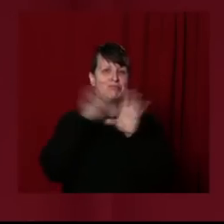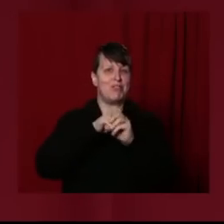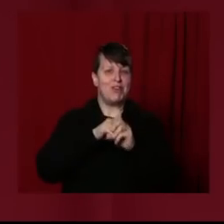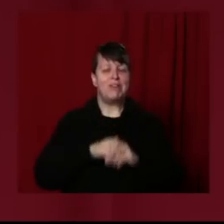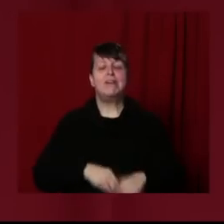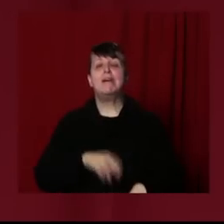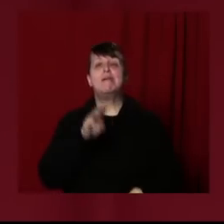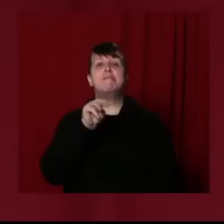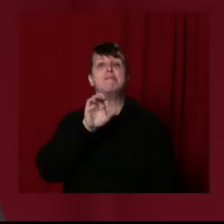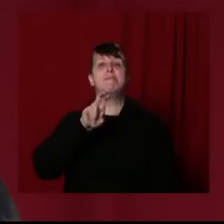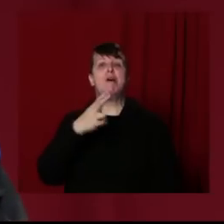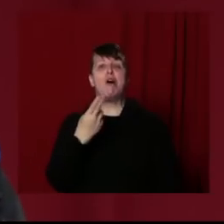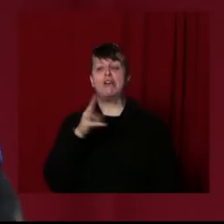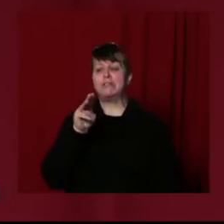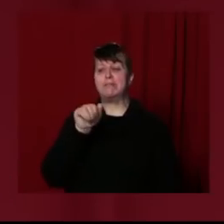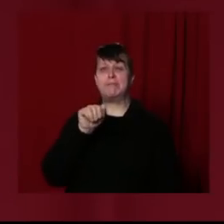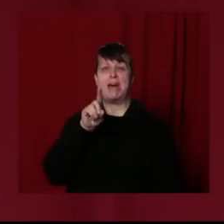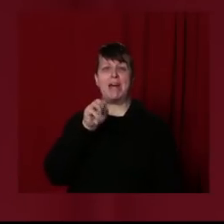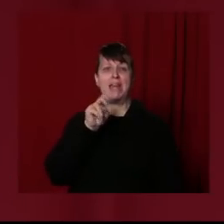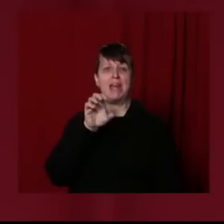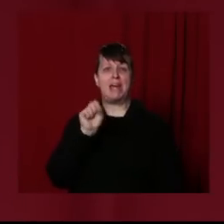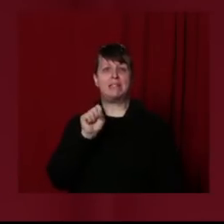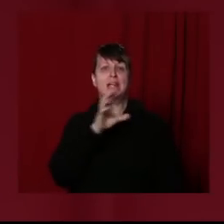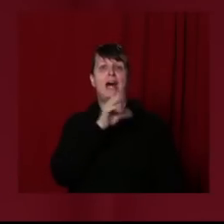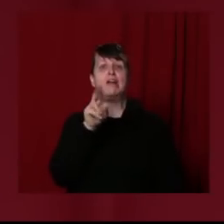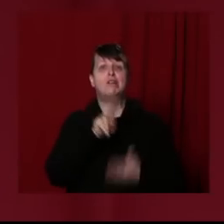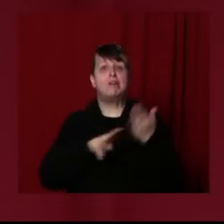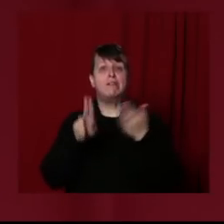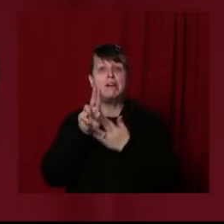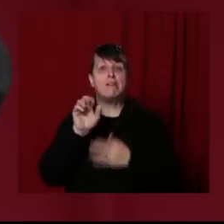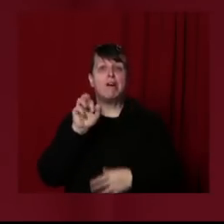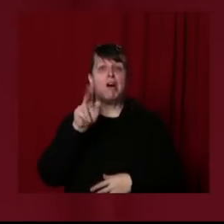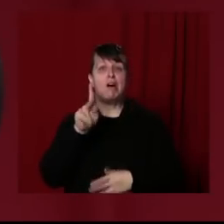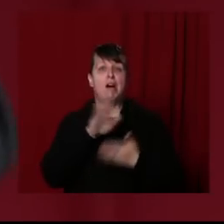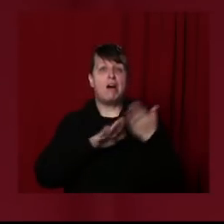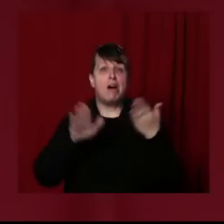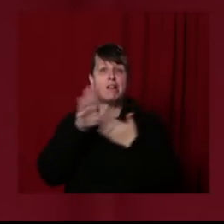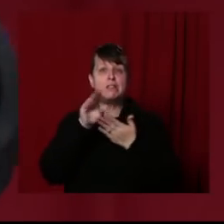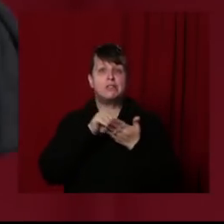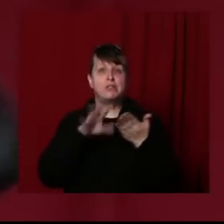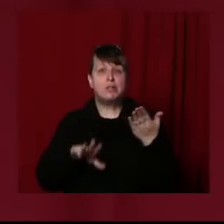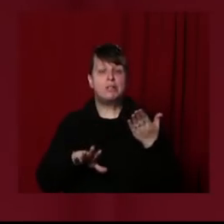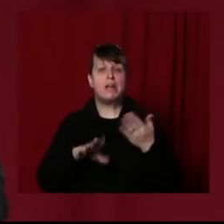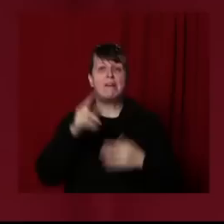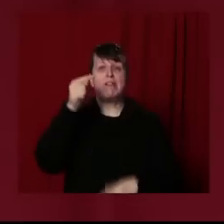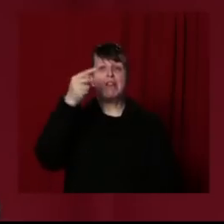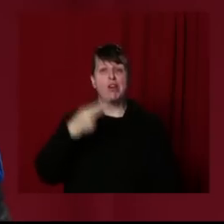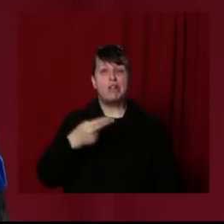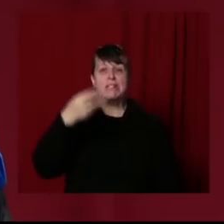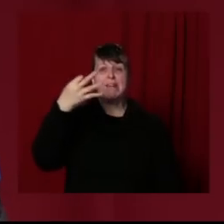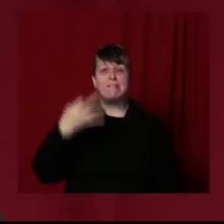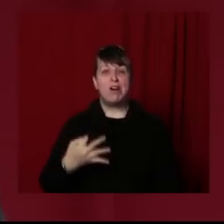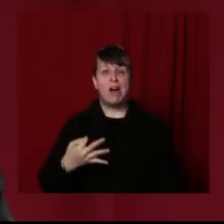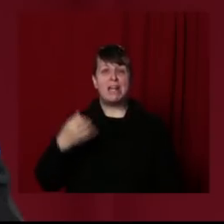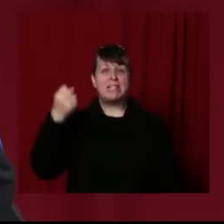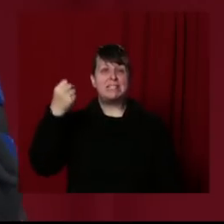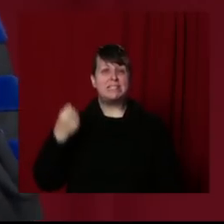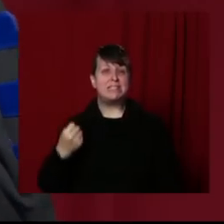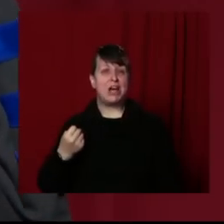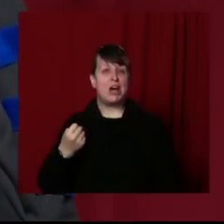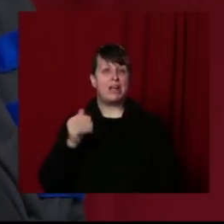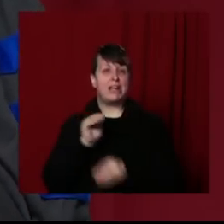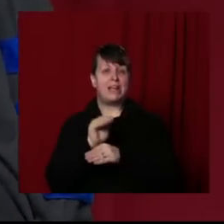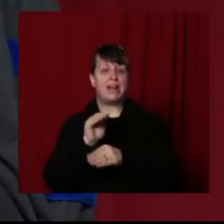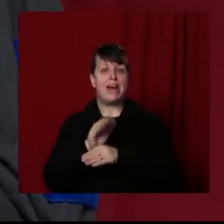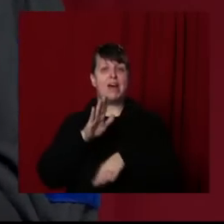March Madness, and for U of A college students, every Thursday, Friday, and Saturday night on Dixon